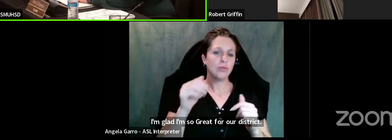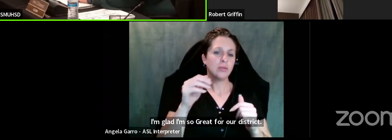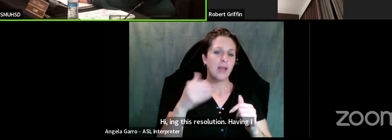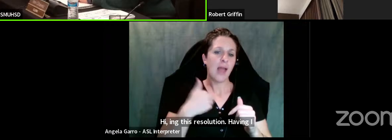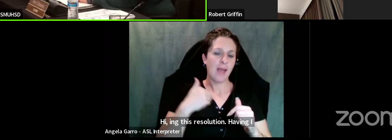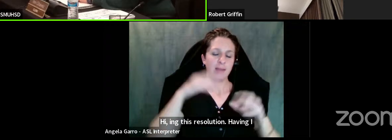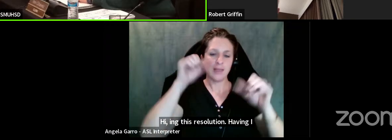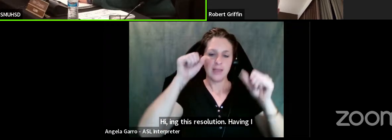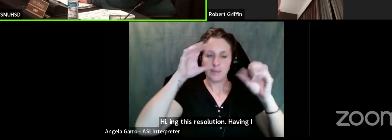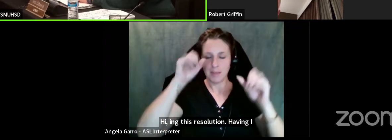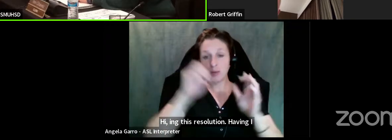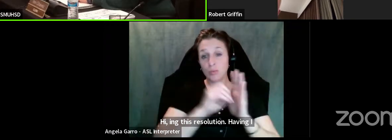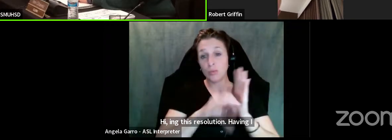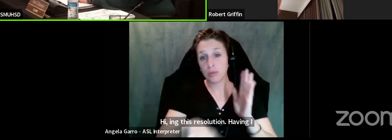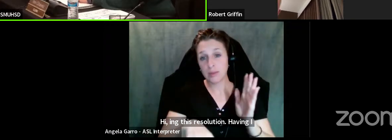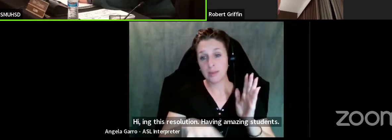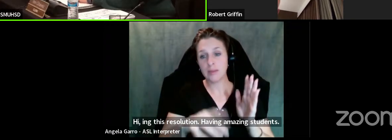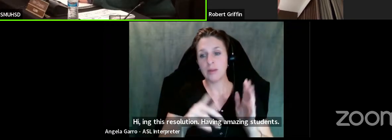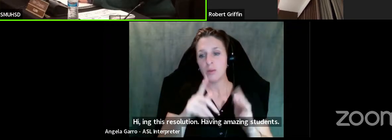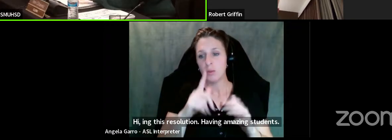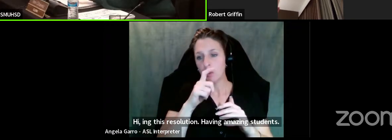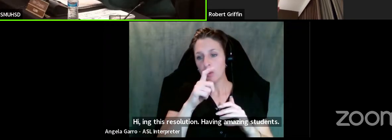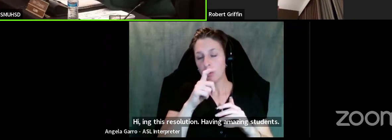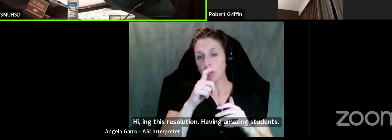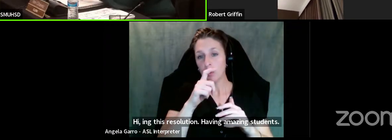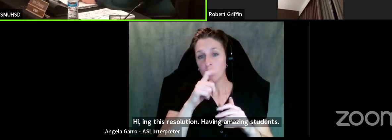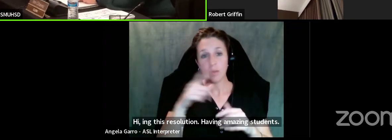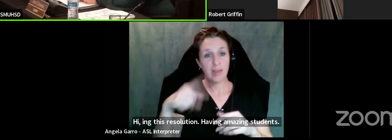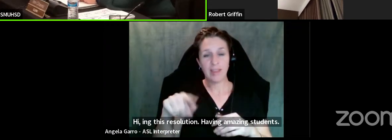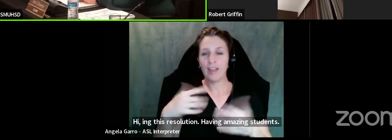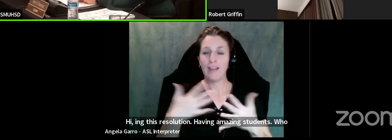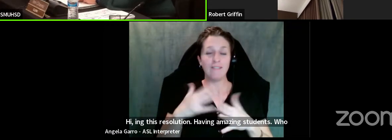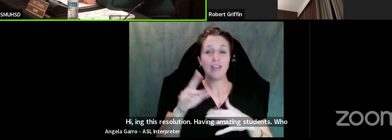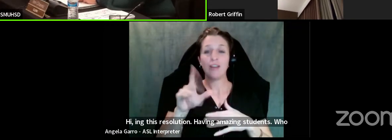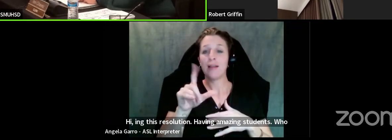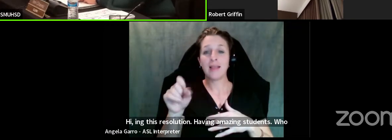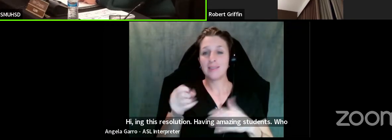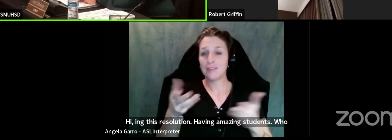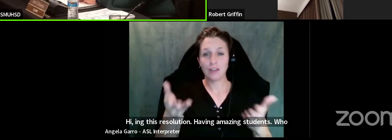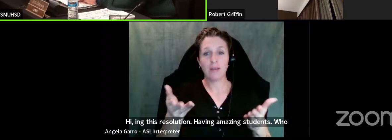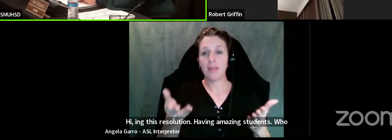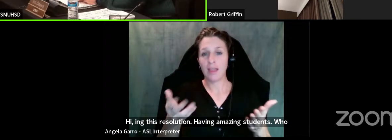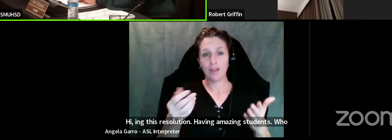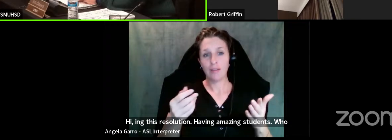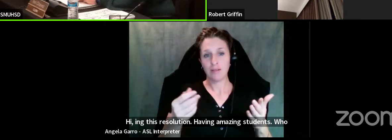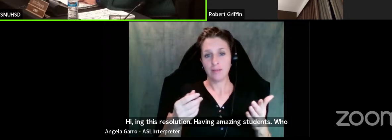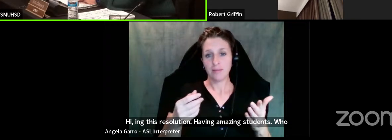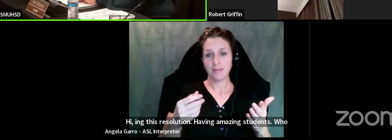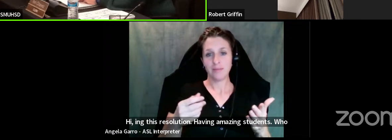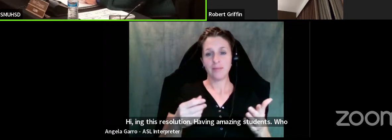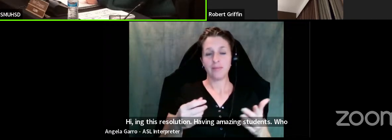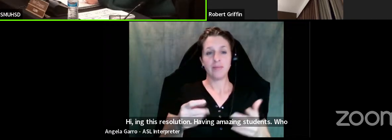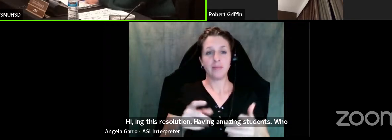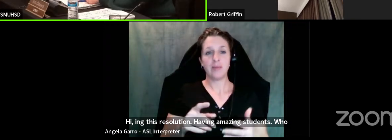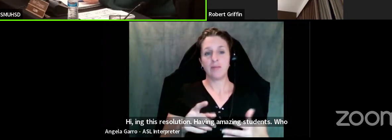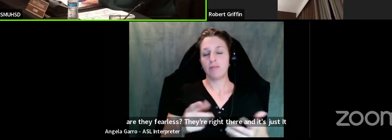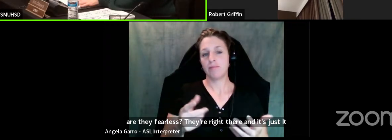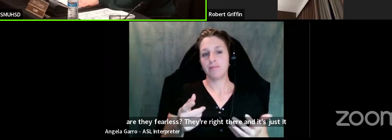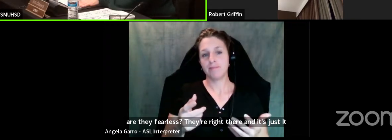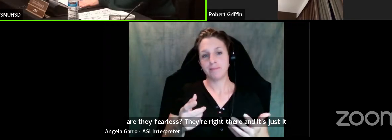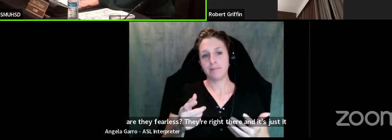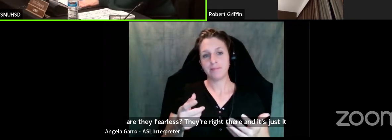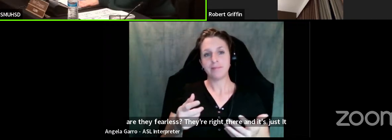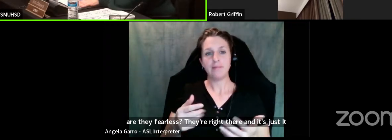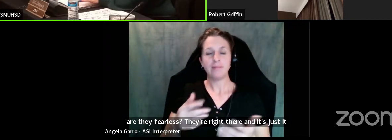students who they're fearless. They're right there. And it just warms, I don't want to,